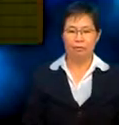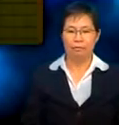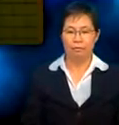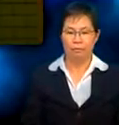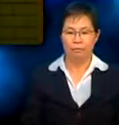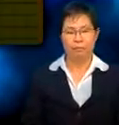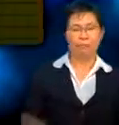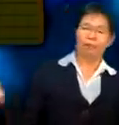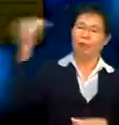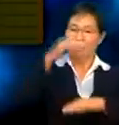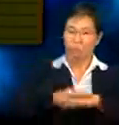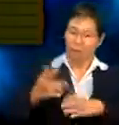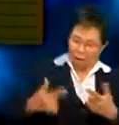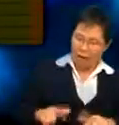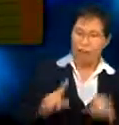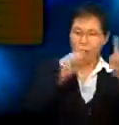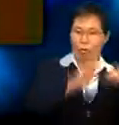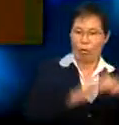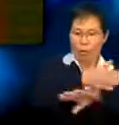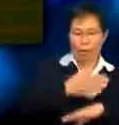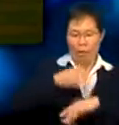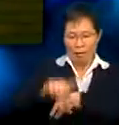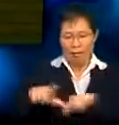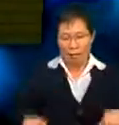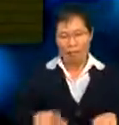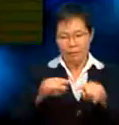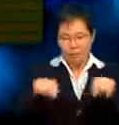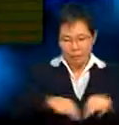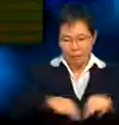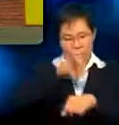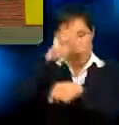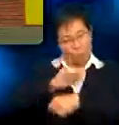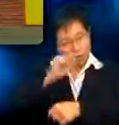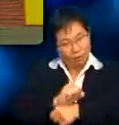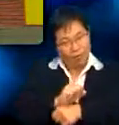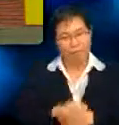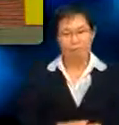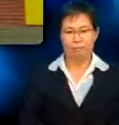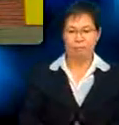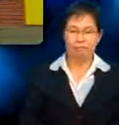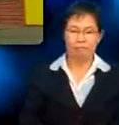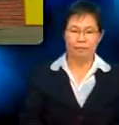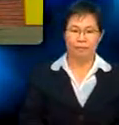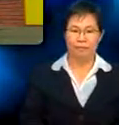Come on, let's go over to my lab. That's the place that I work in.